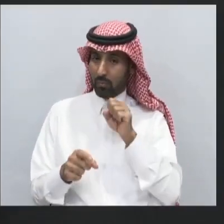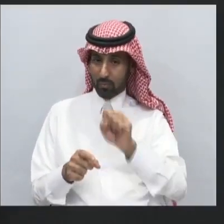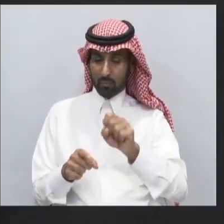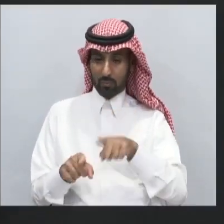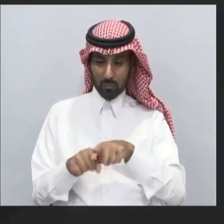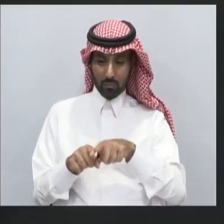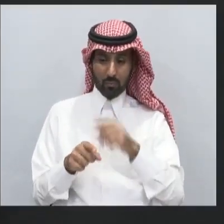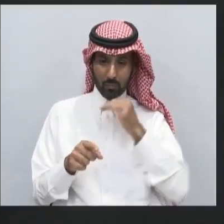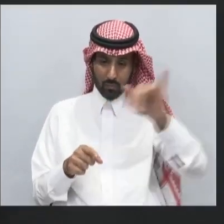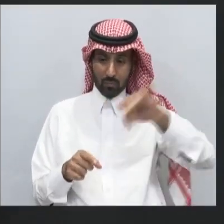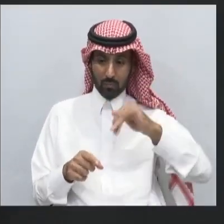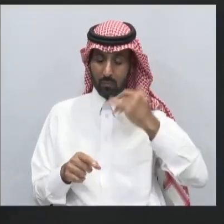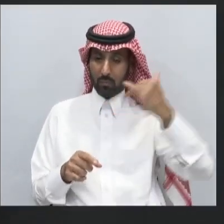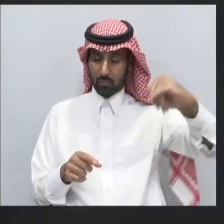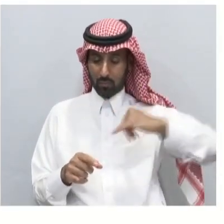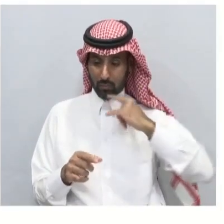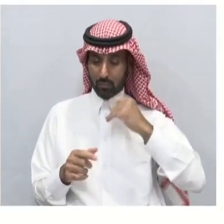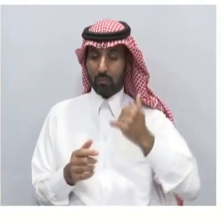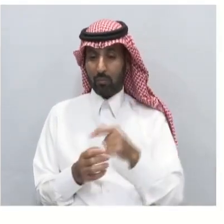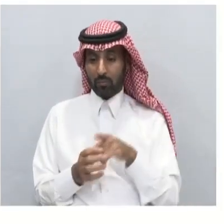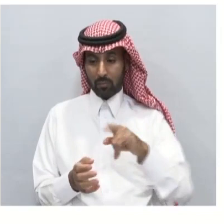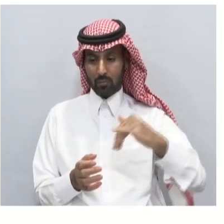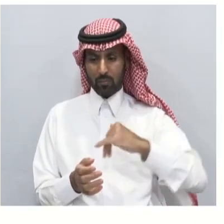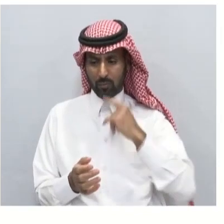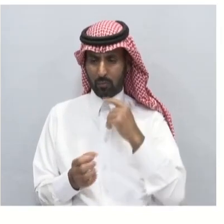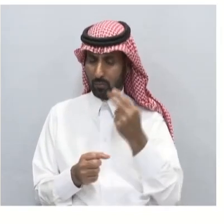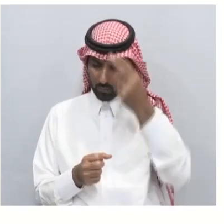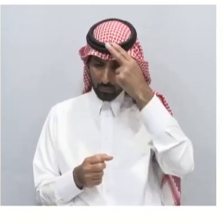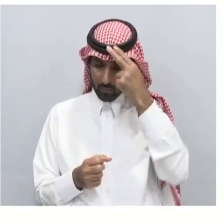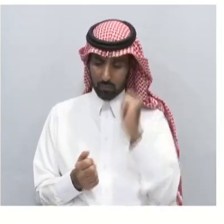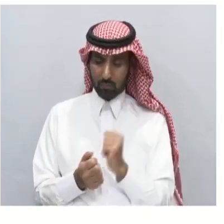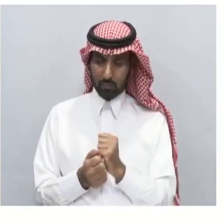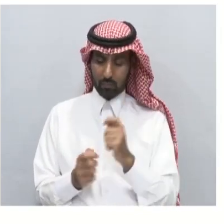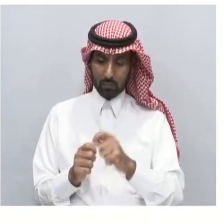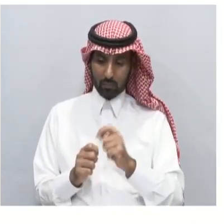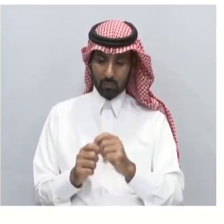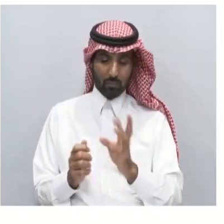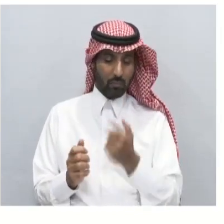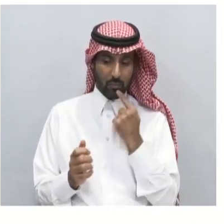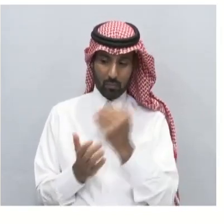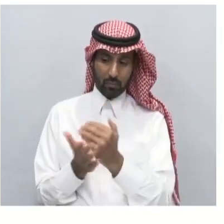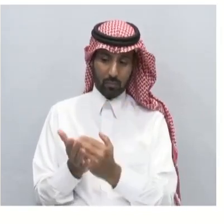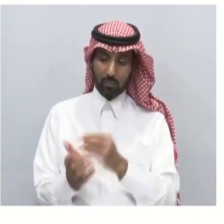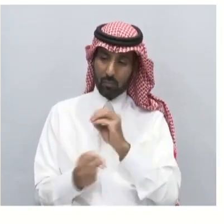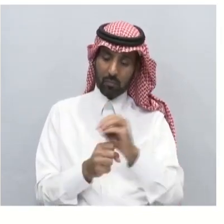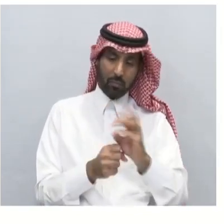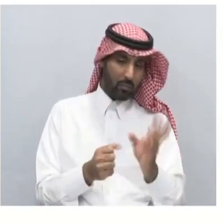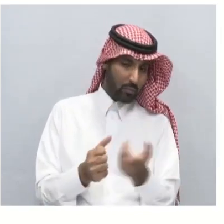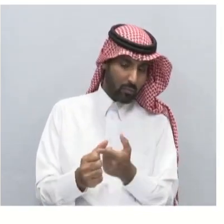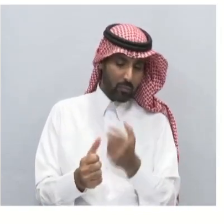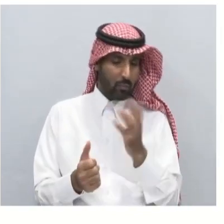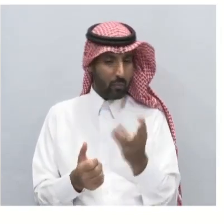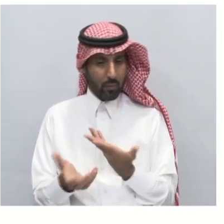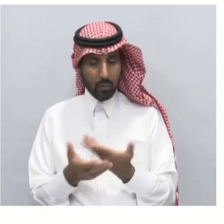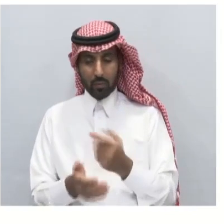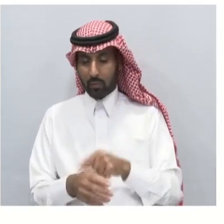or her an advice, okay? For your friend about your country and culture. Tell them how